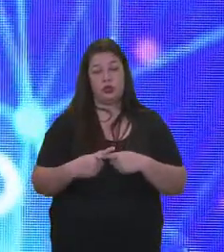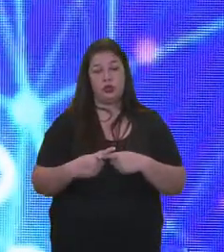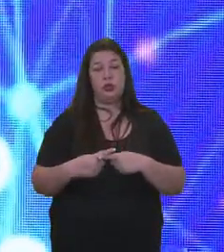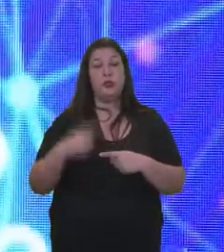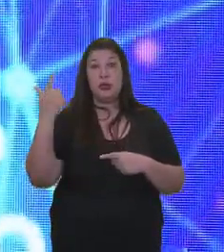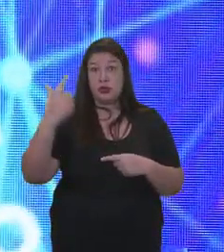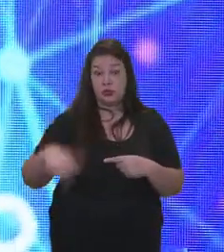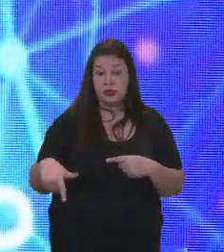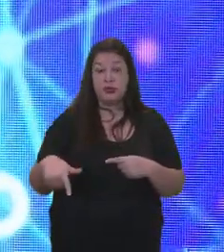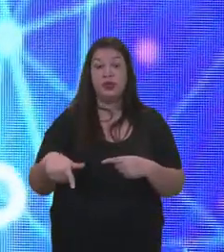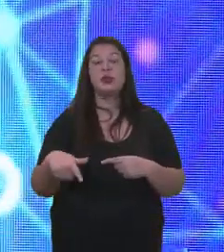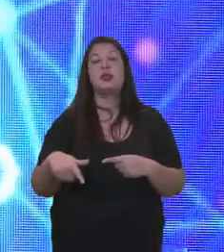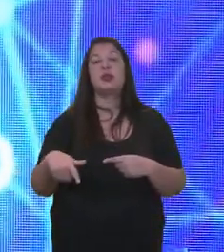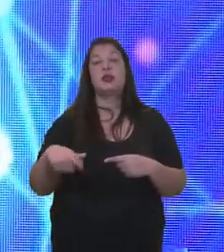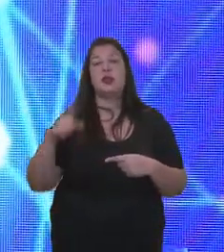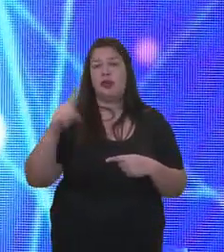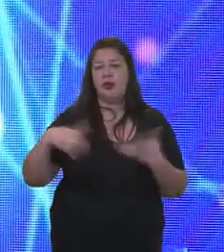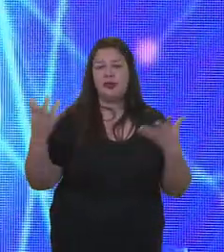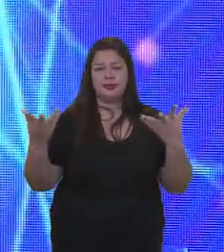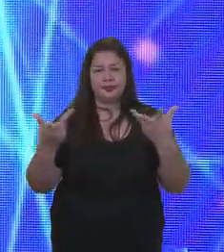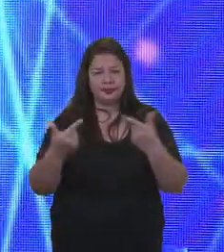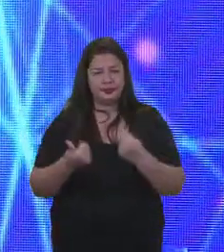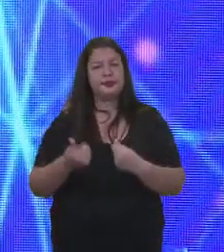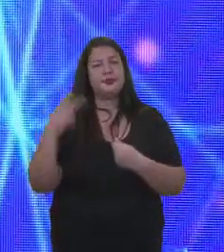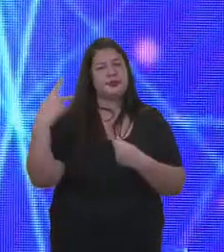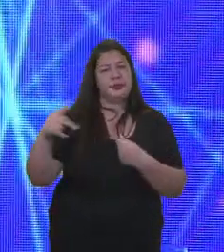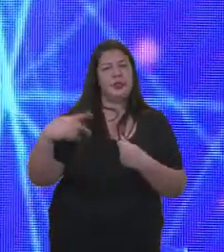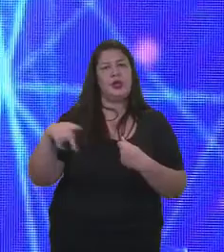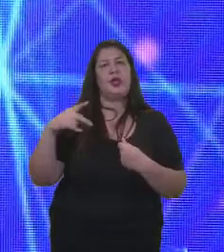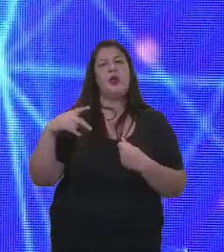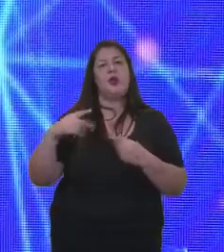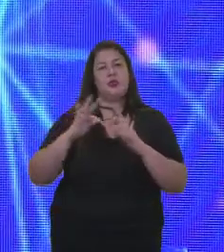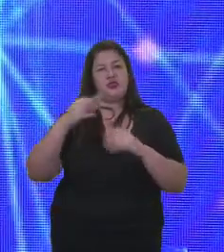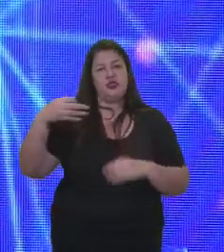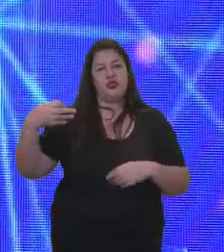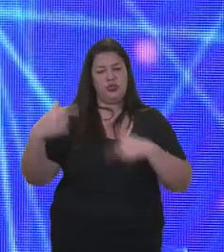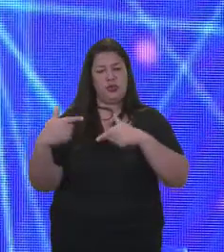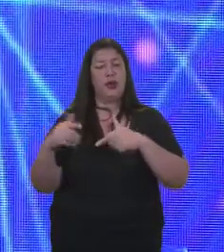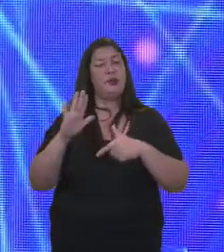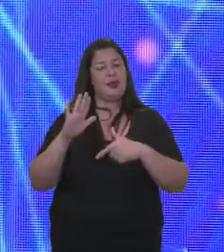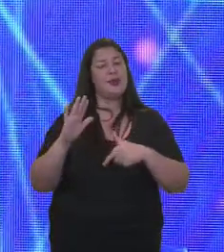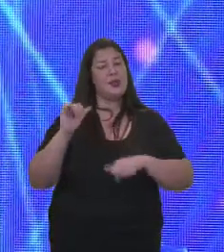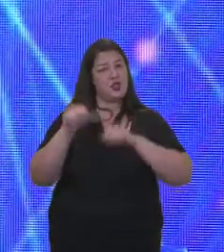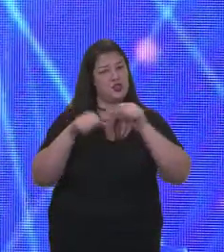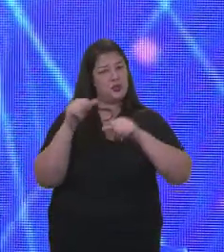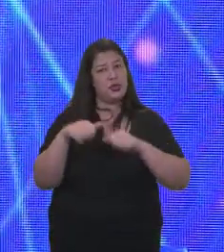I repeat, it's fantastic what you're doing, but the